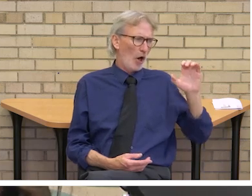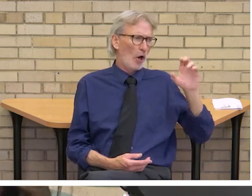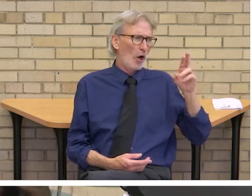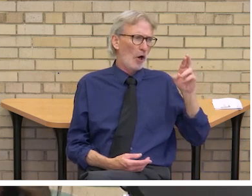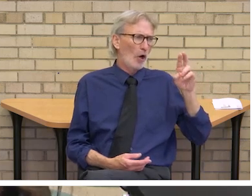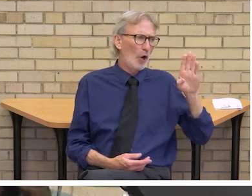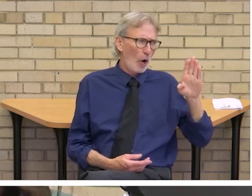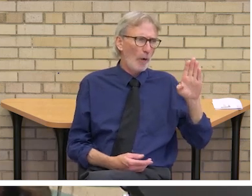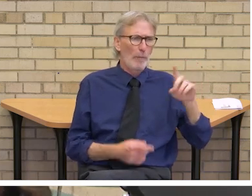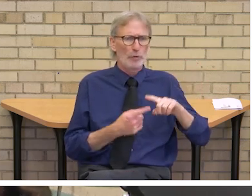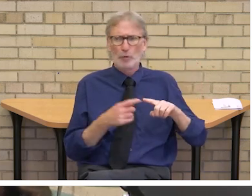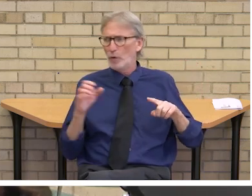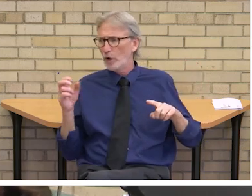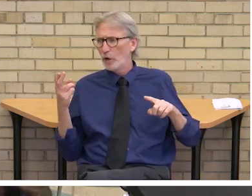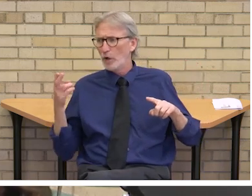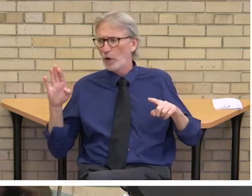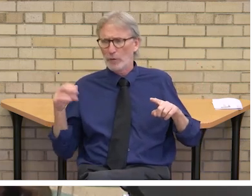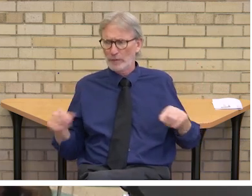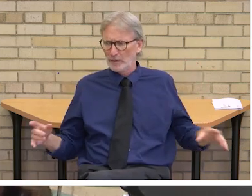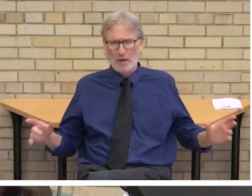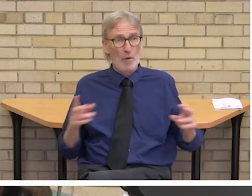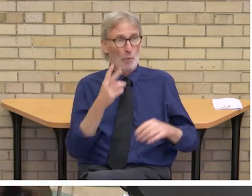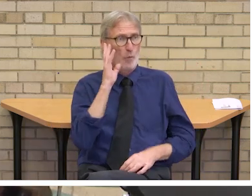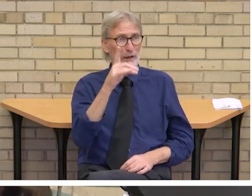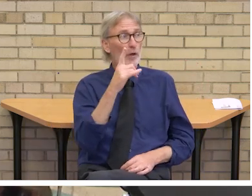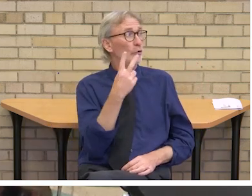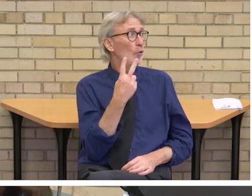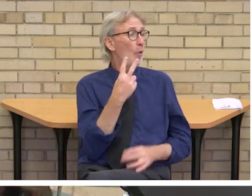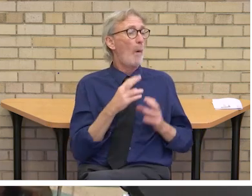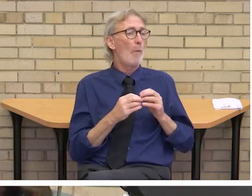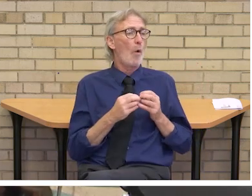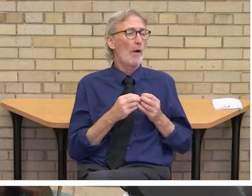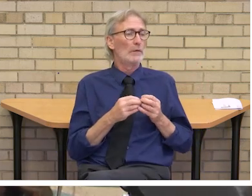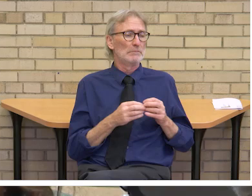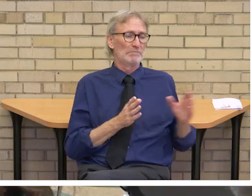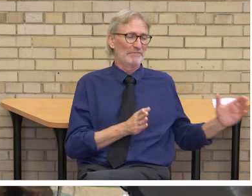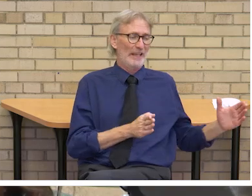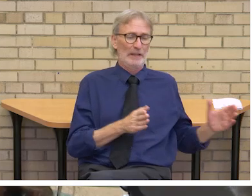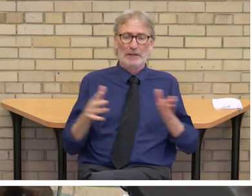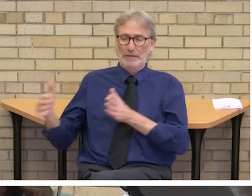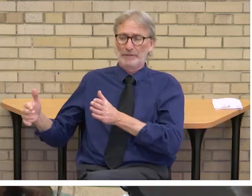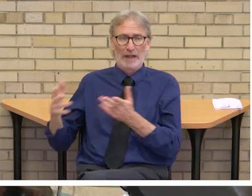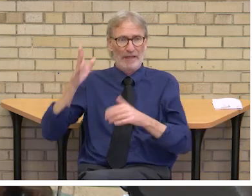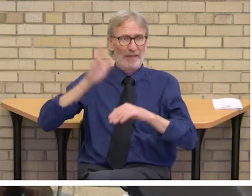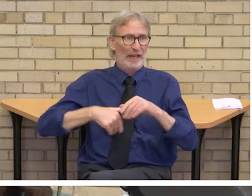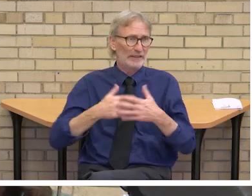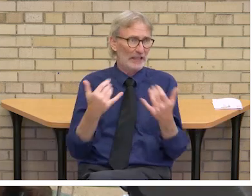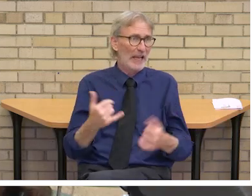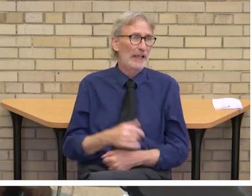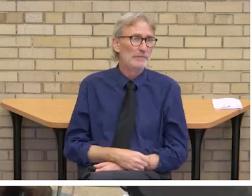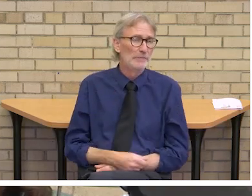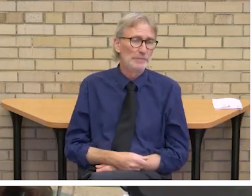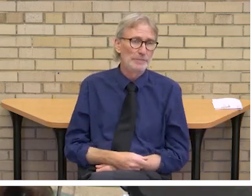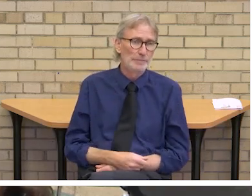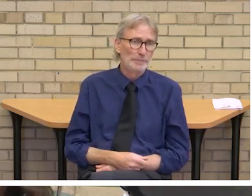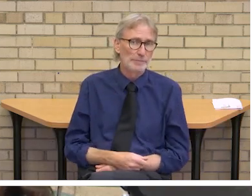the driving surface is roughly 2 feet wider than it is currently today. Mm-hmm. So you're getting more